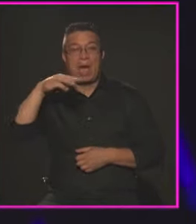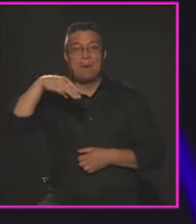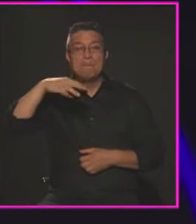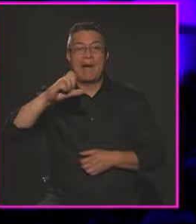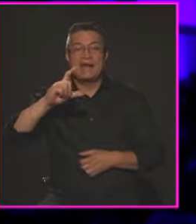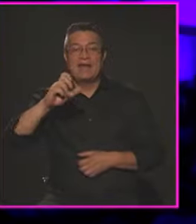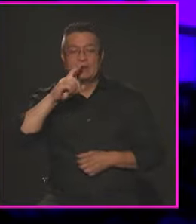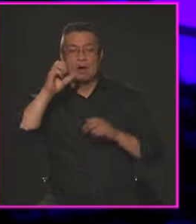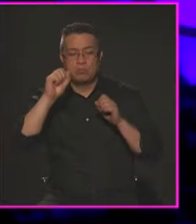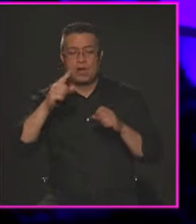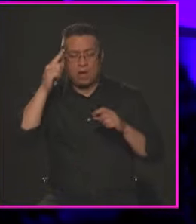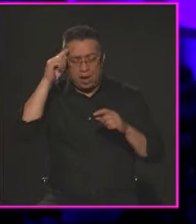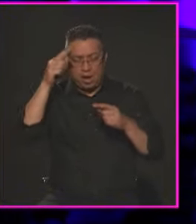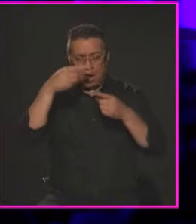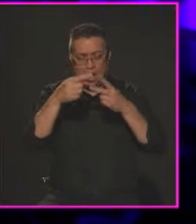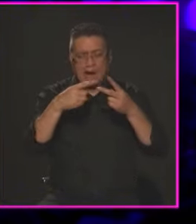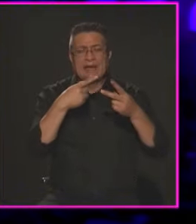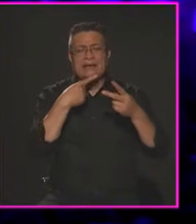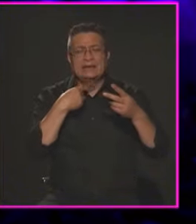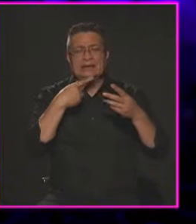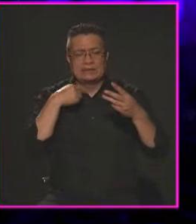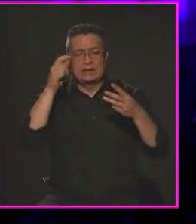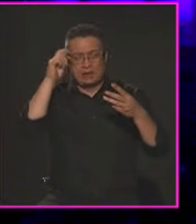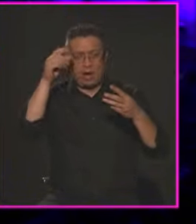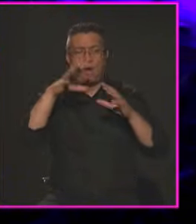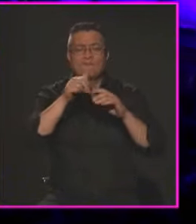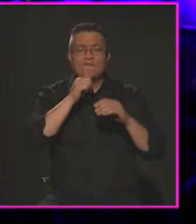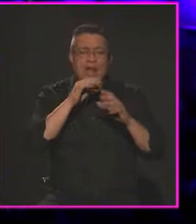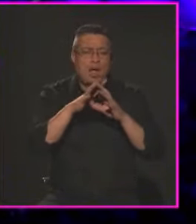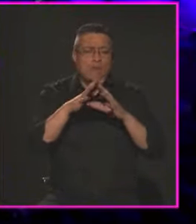lot of things were missing before MRI. First of all,